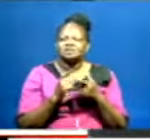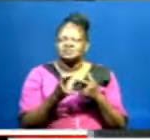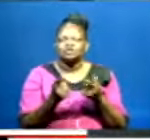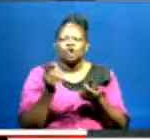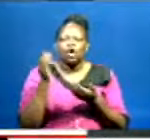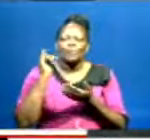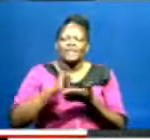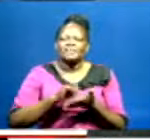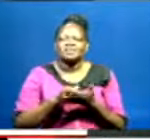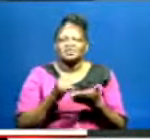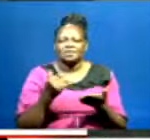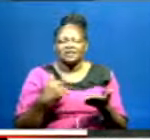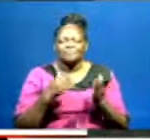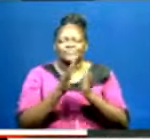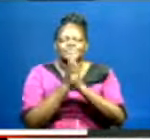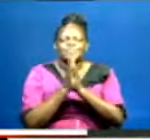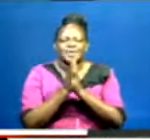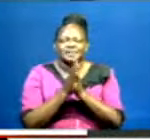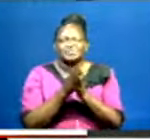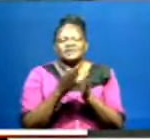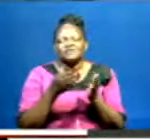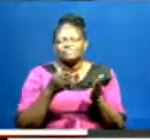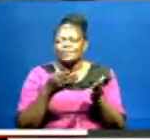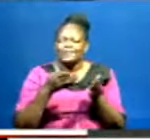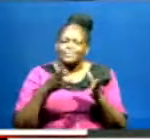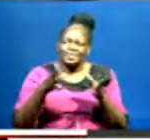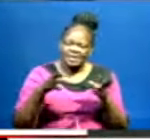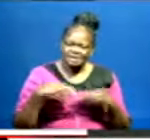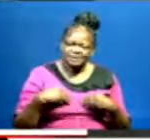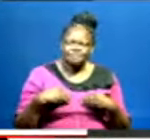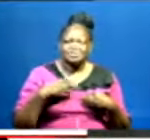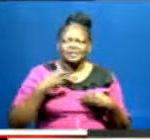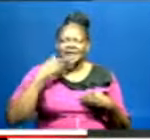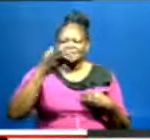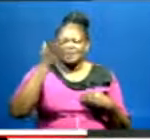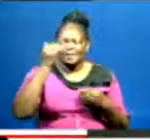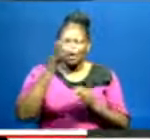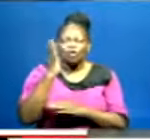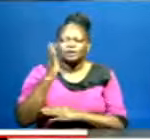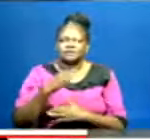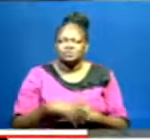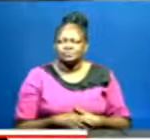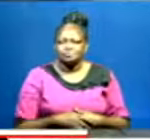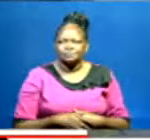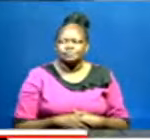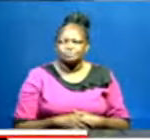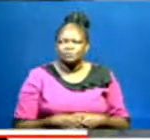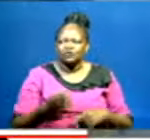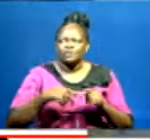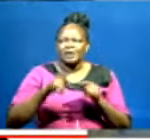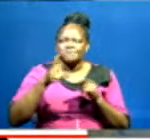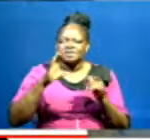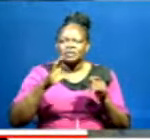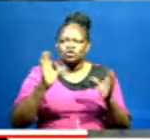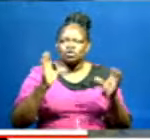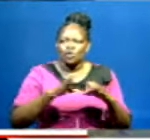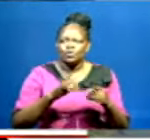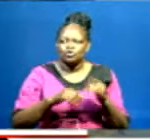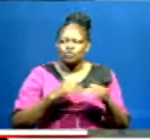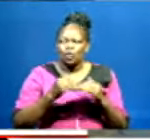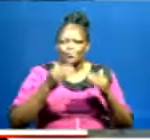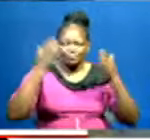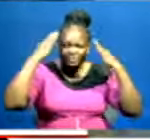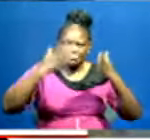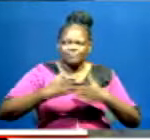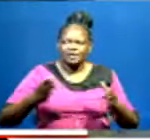that their prayers have been received and answered. From the KBC fraternity to all Muslims across